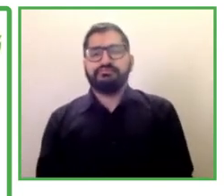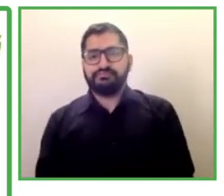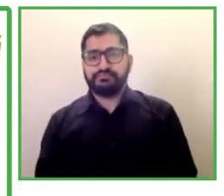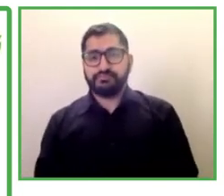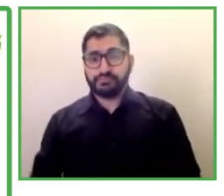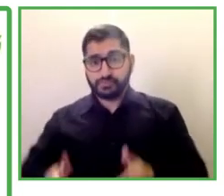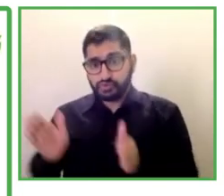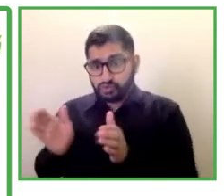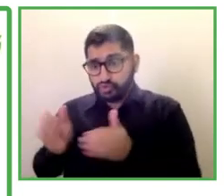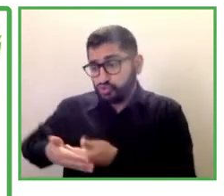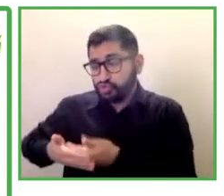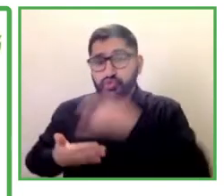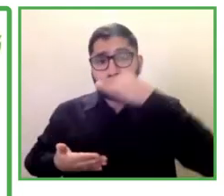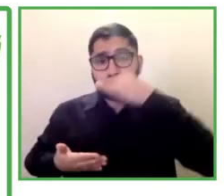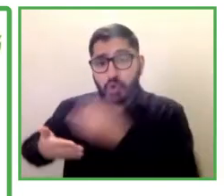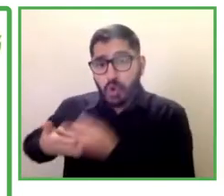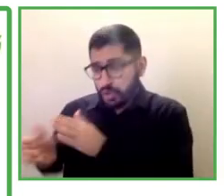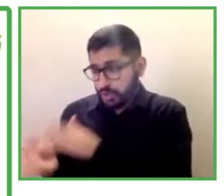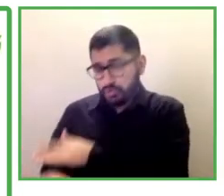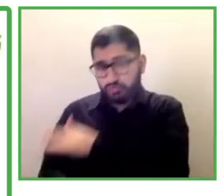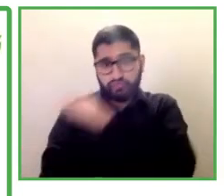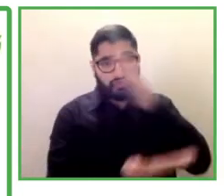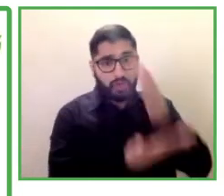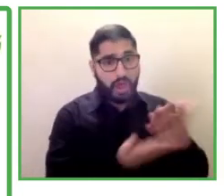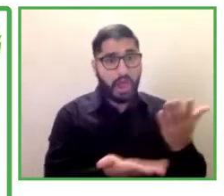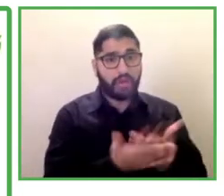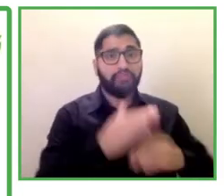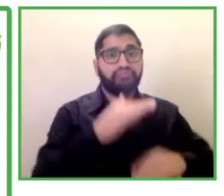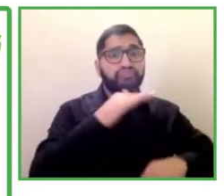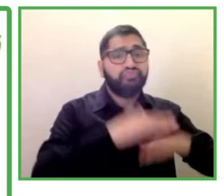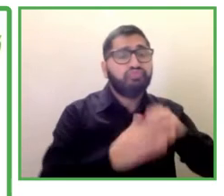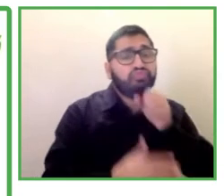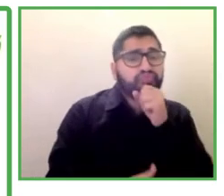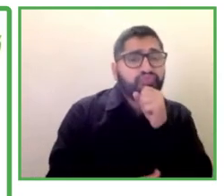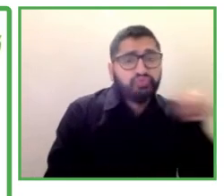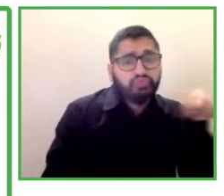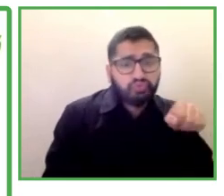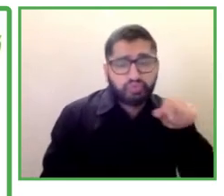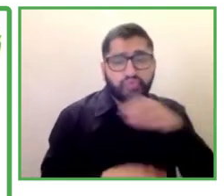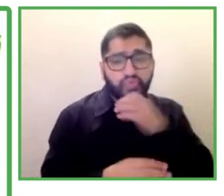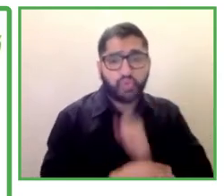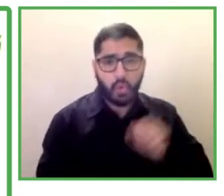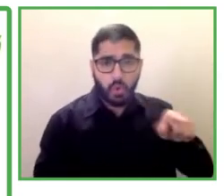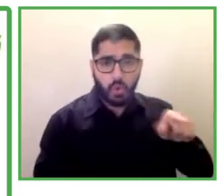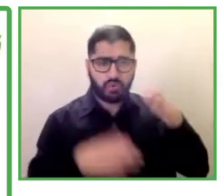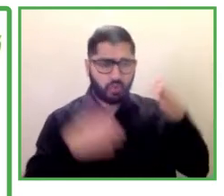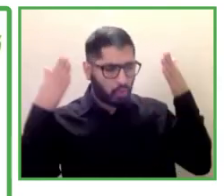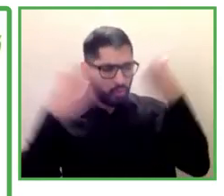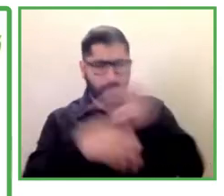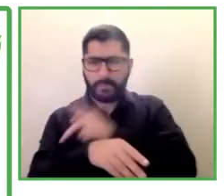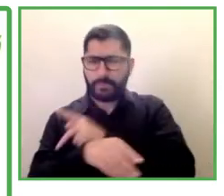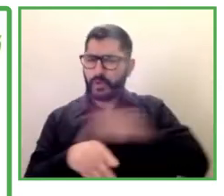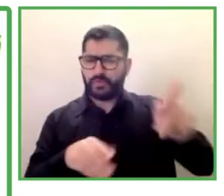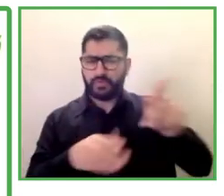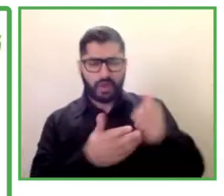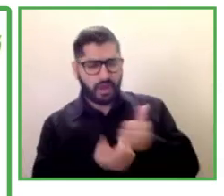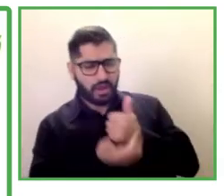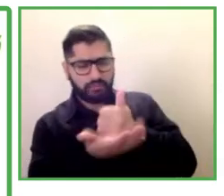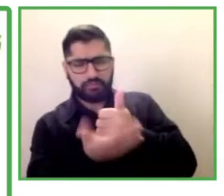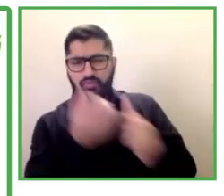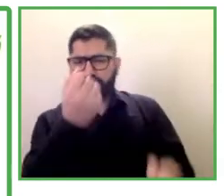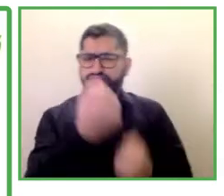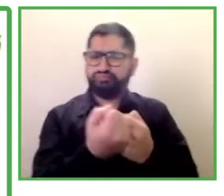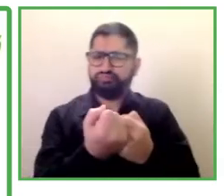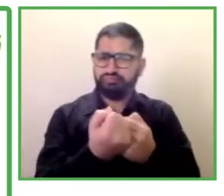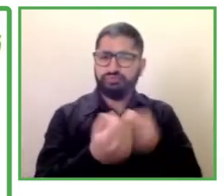the elderly stage. And we have more than 300 professionals. Well, one of the most innovative programs that we develop at